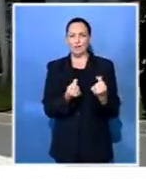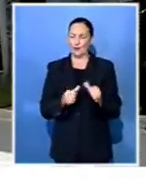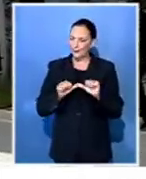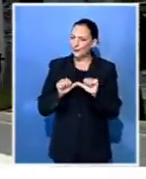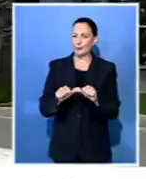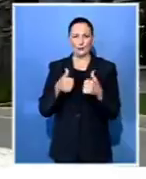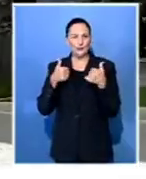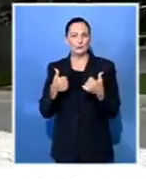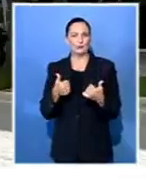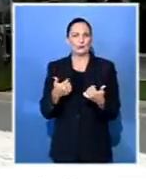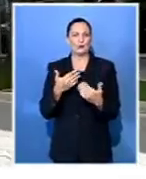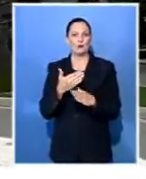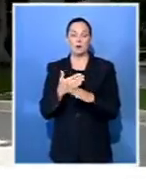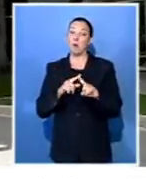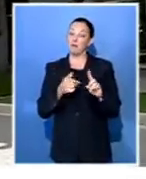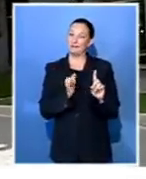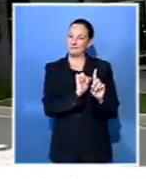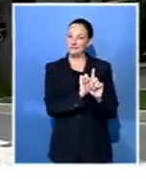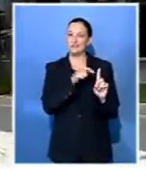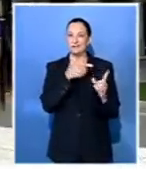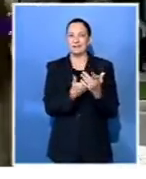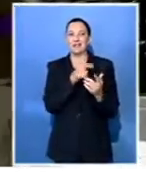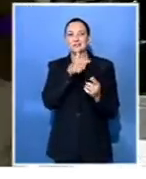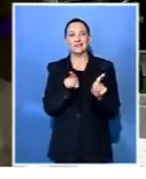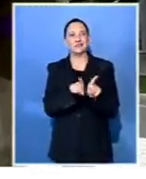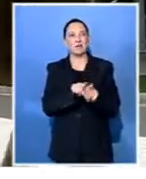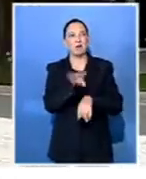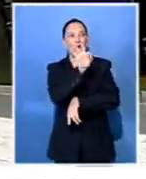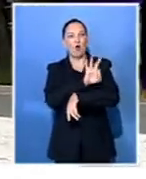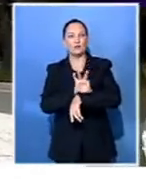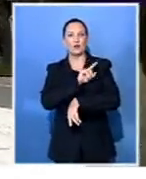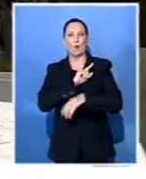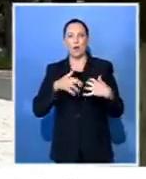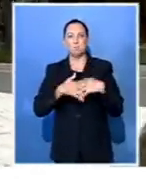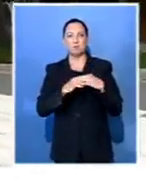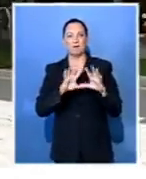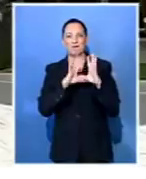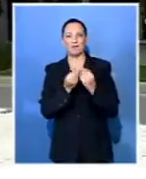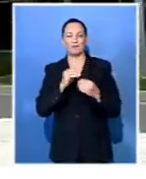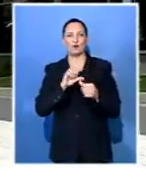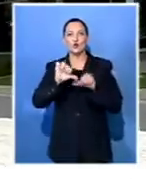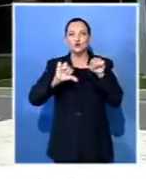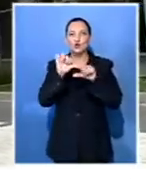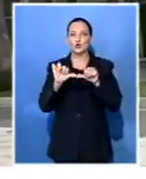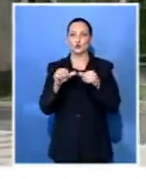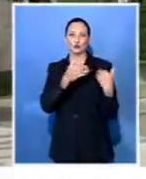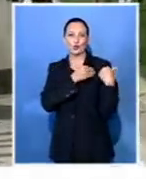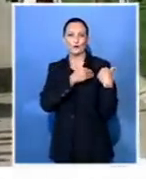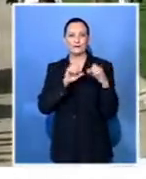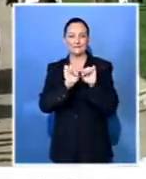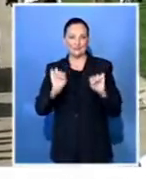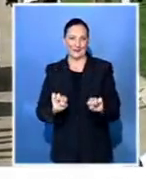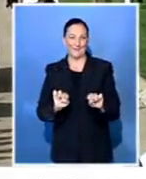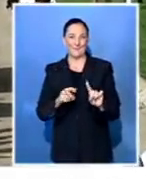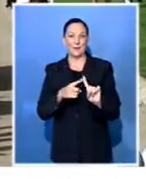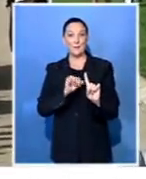here. And of course, we might call him the architect of the country's most popular social security system, which